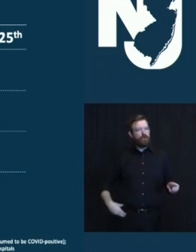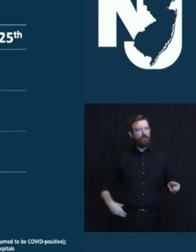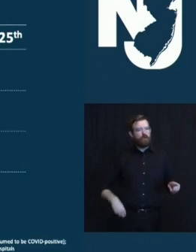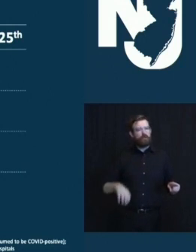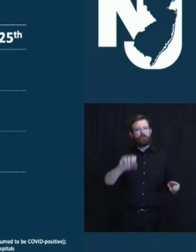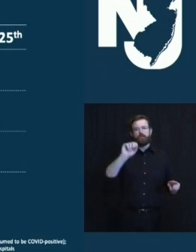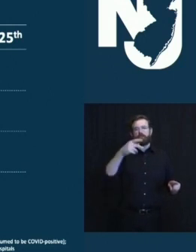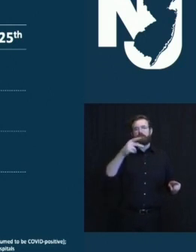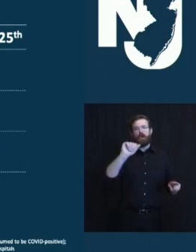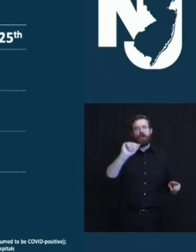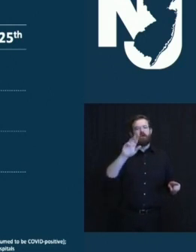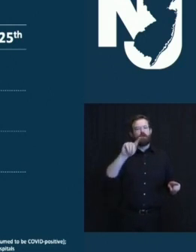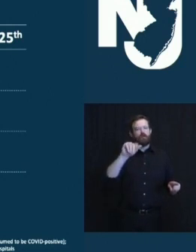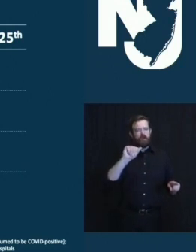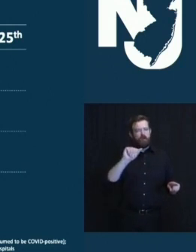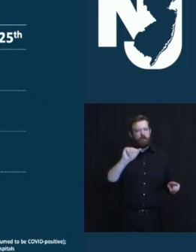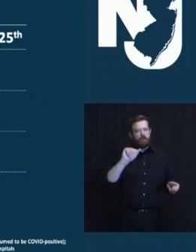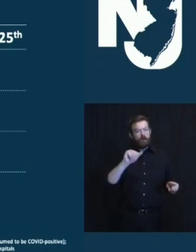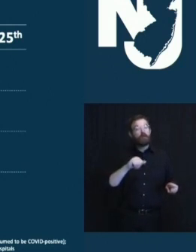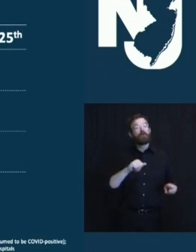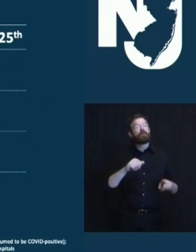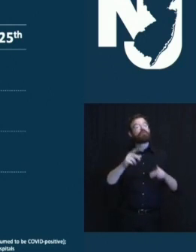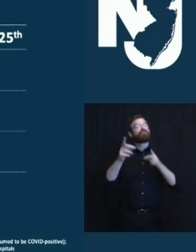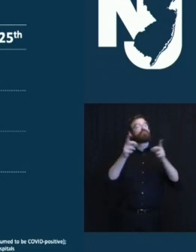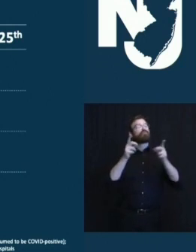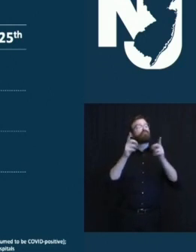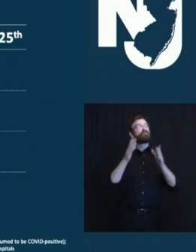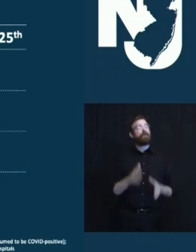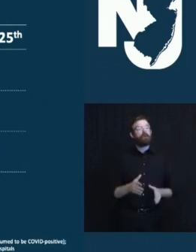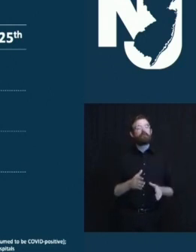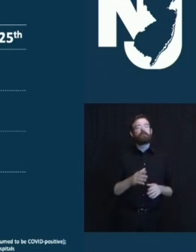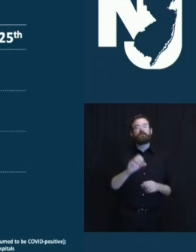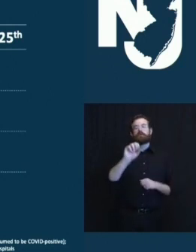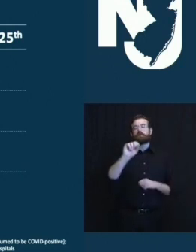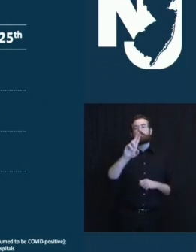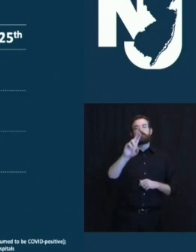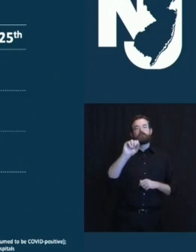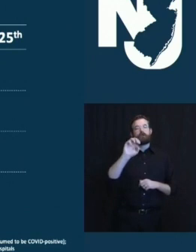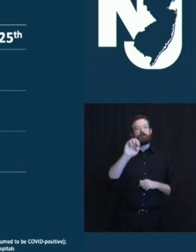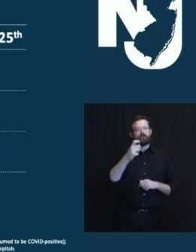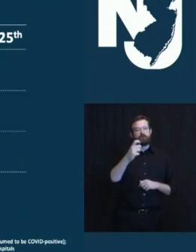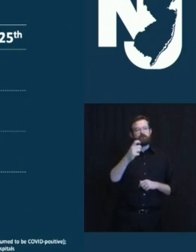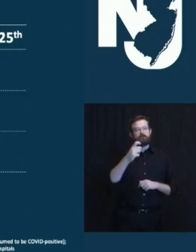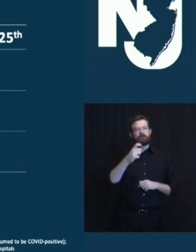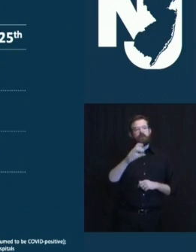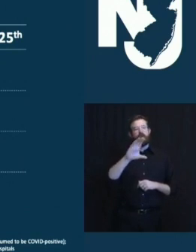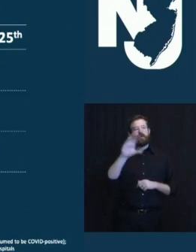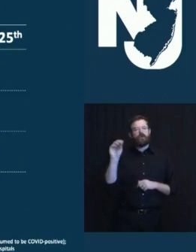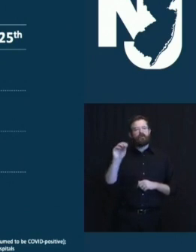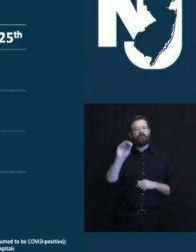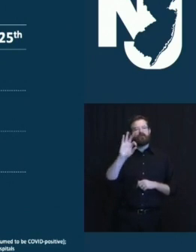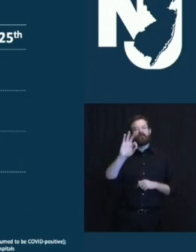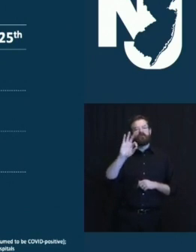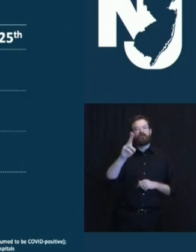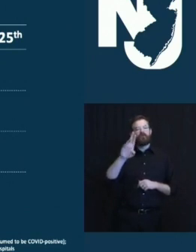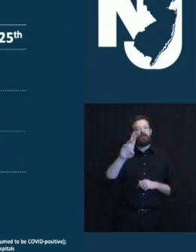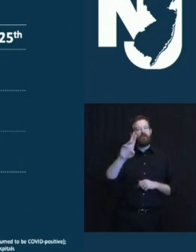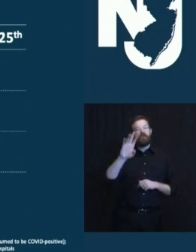out to him and to all our veterans. And here's Mike's line: better to be 6 feet apart than 6 feet